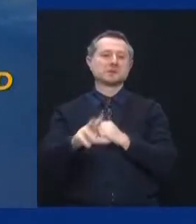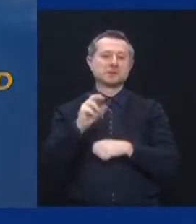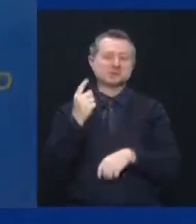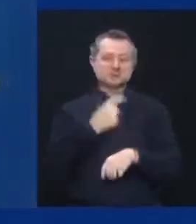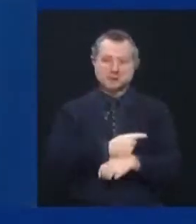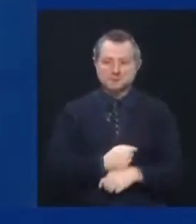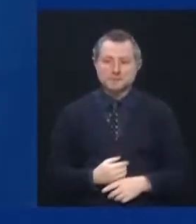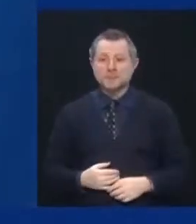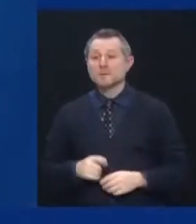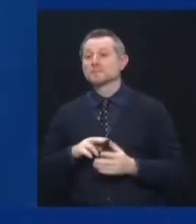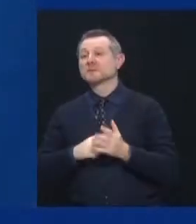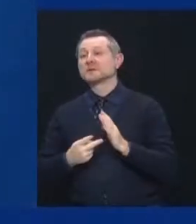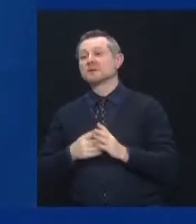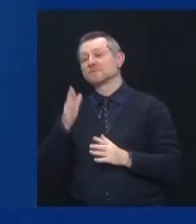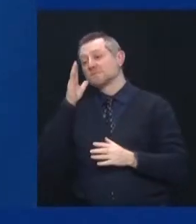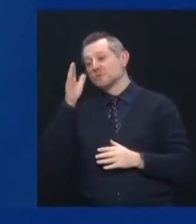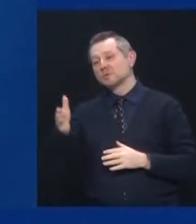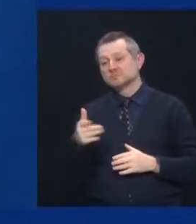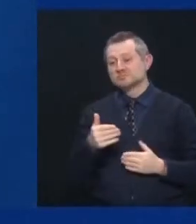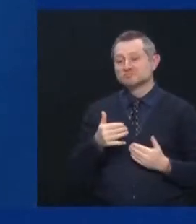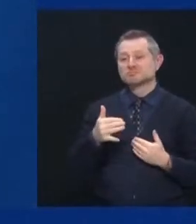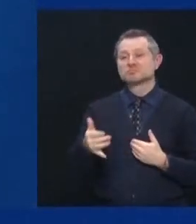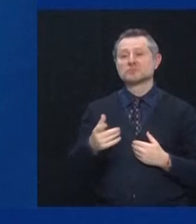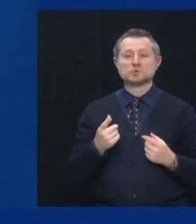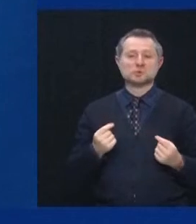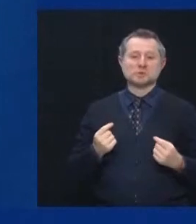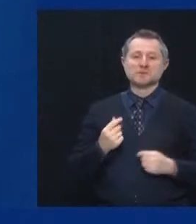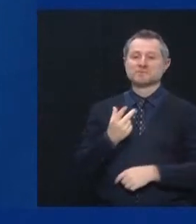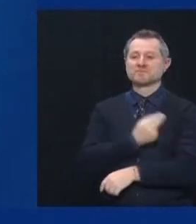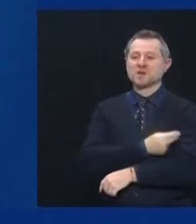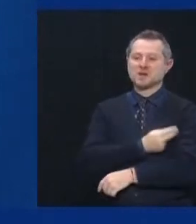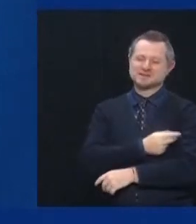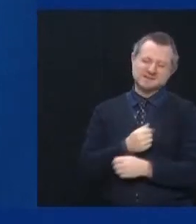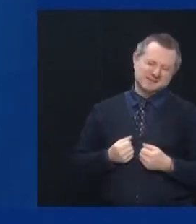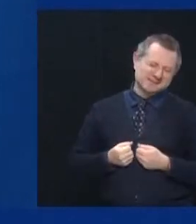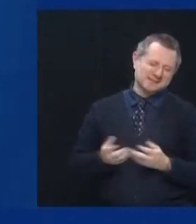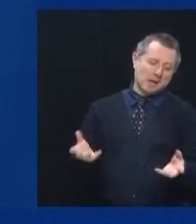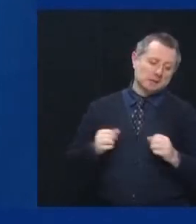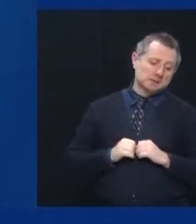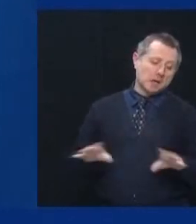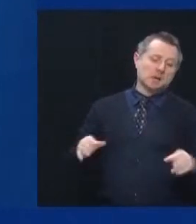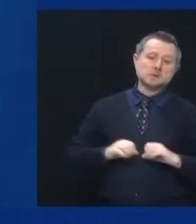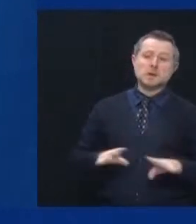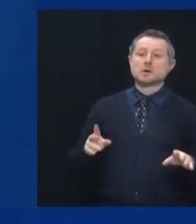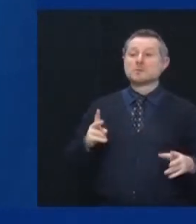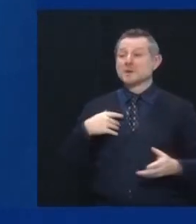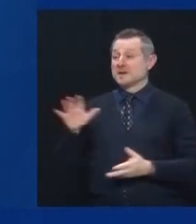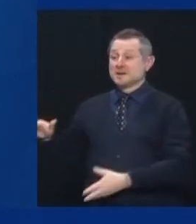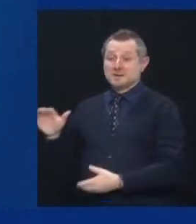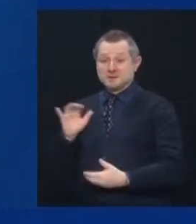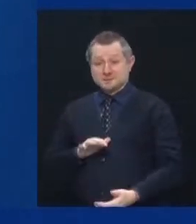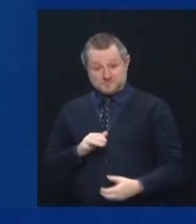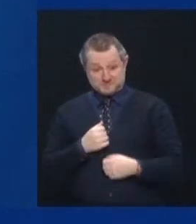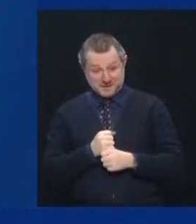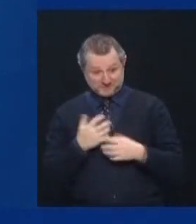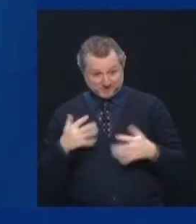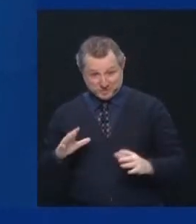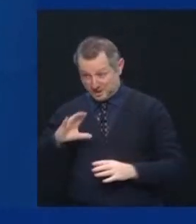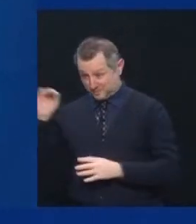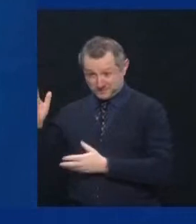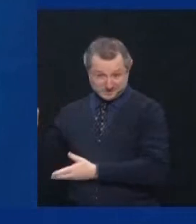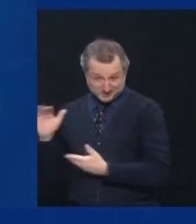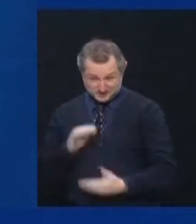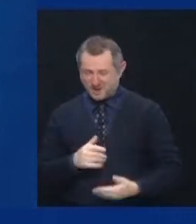be a question of getting those vaccines out, getting them produced by the manufacturers, getting them